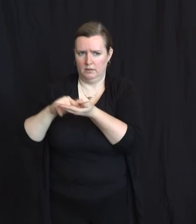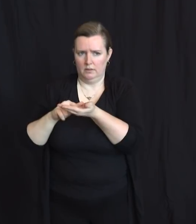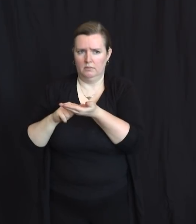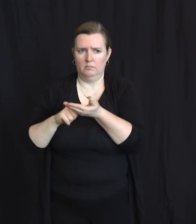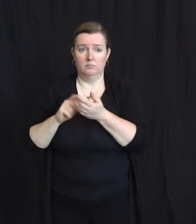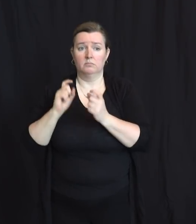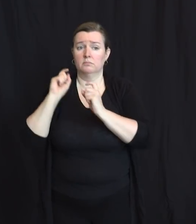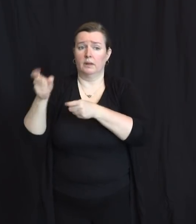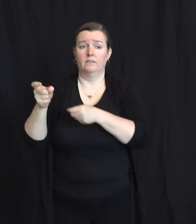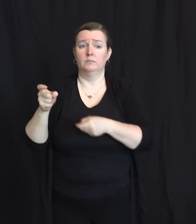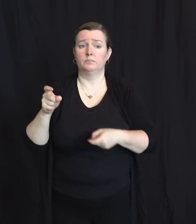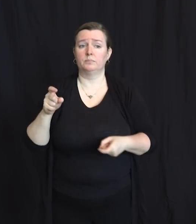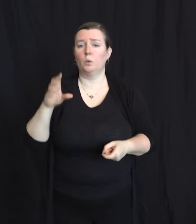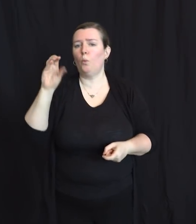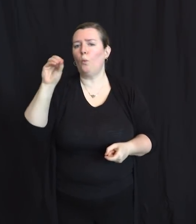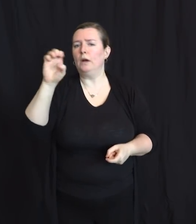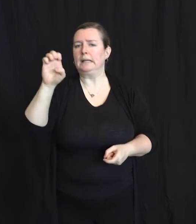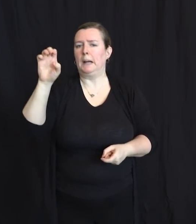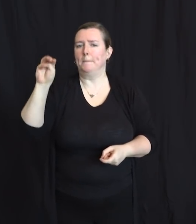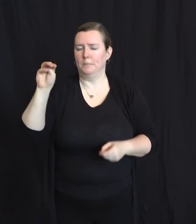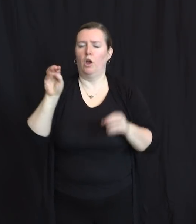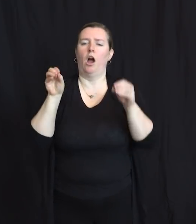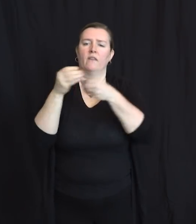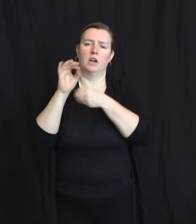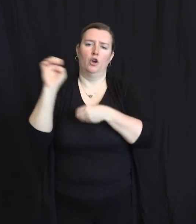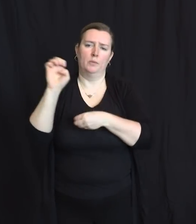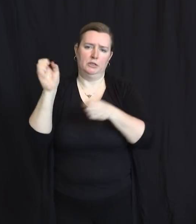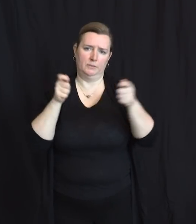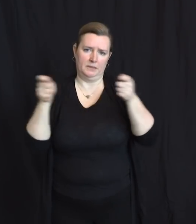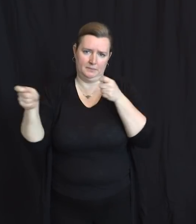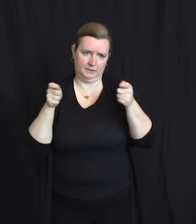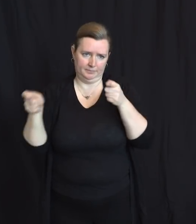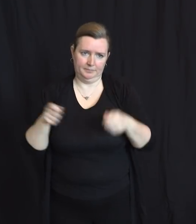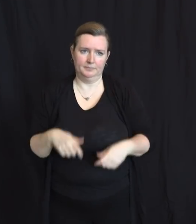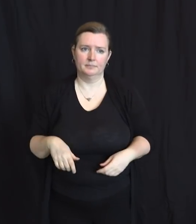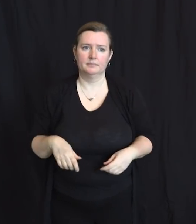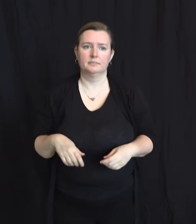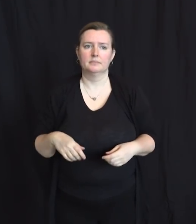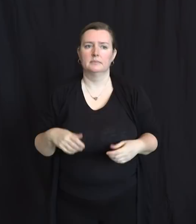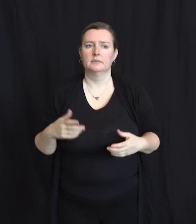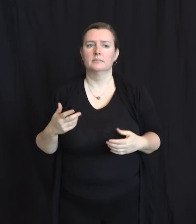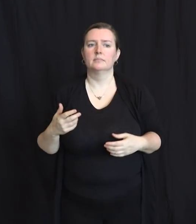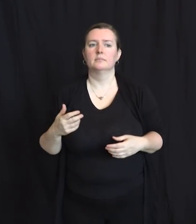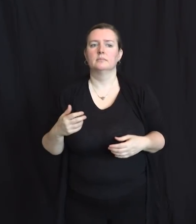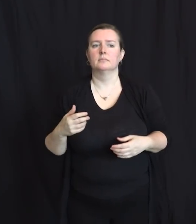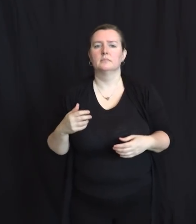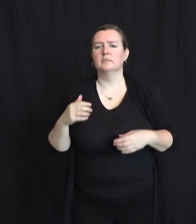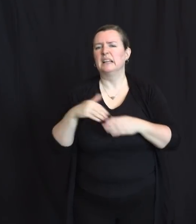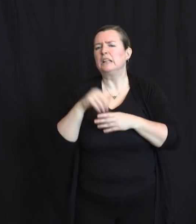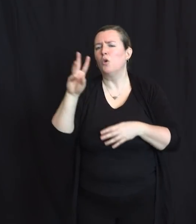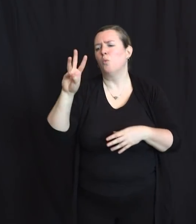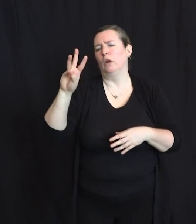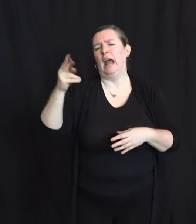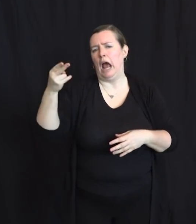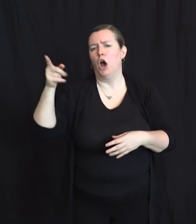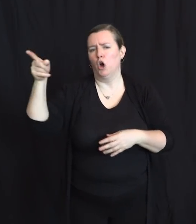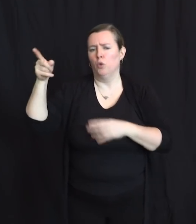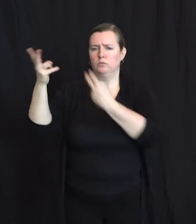Pat. This product will soon find its way out of our warehouse into the front lines of our fight against